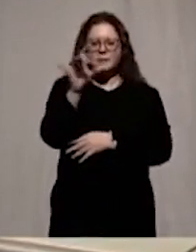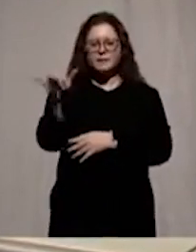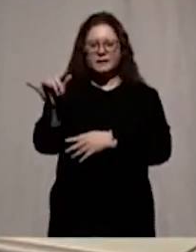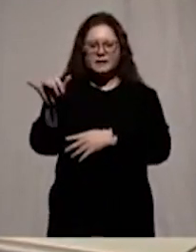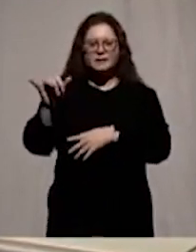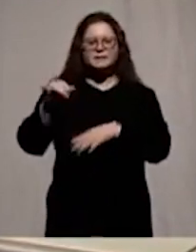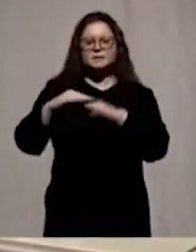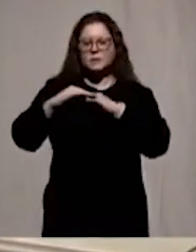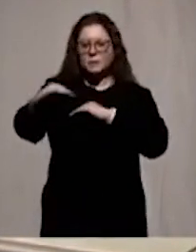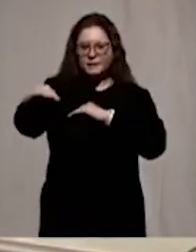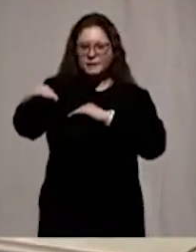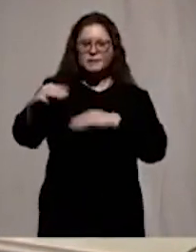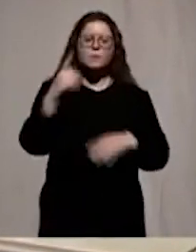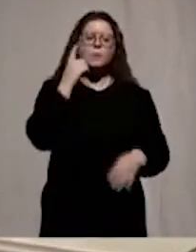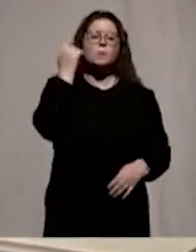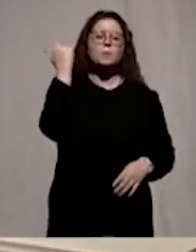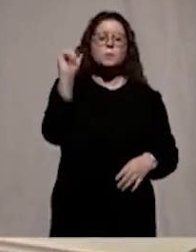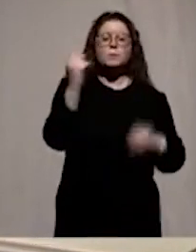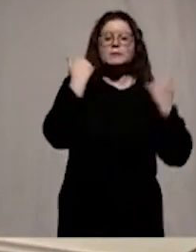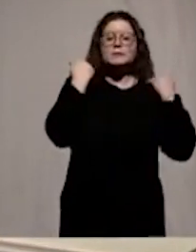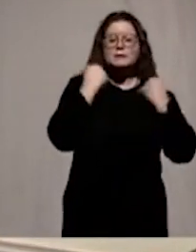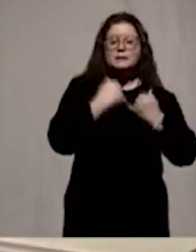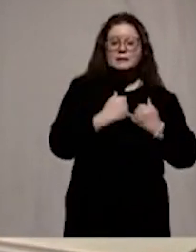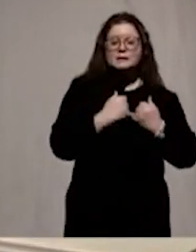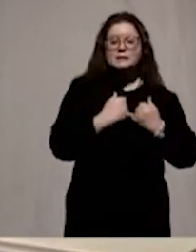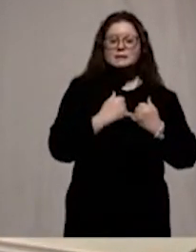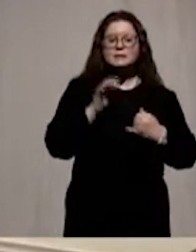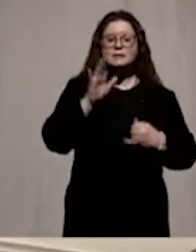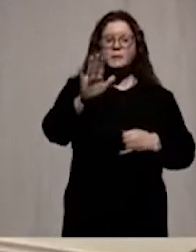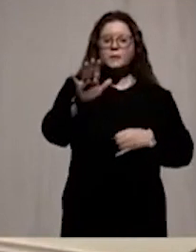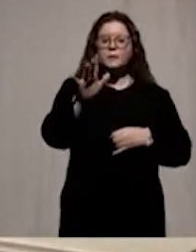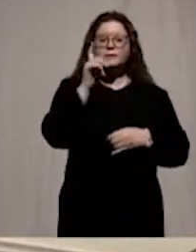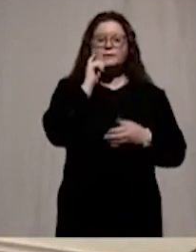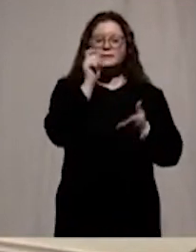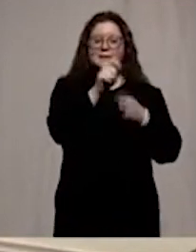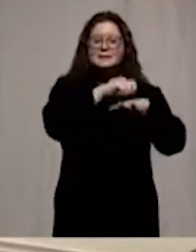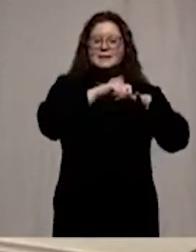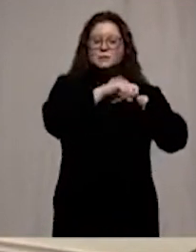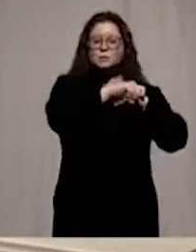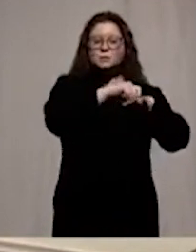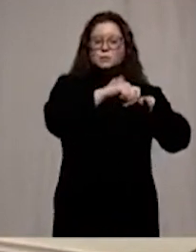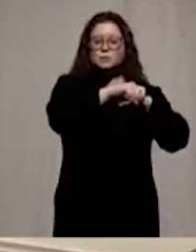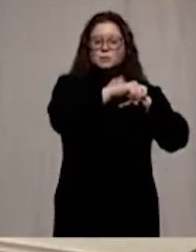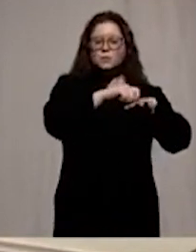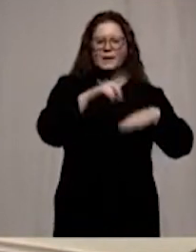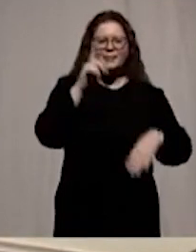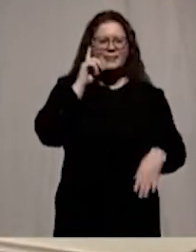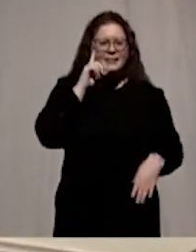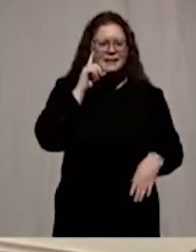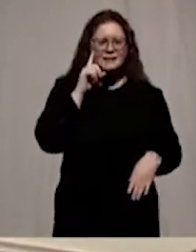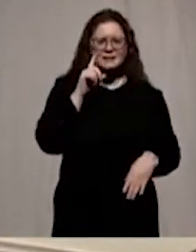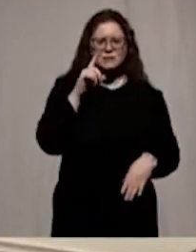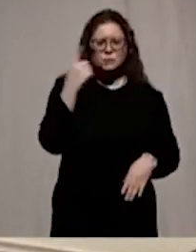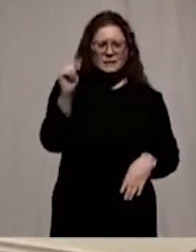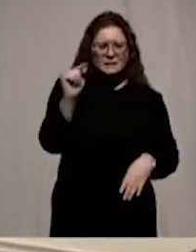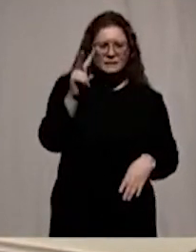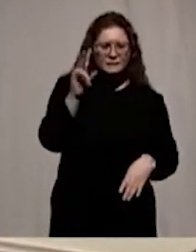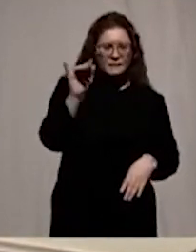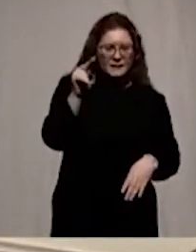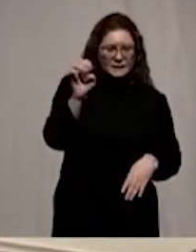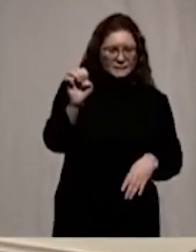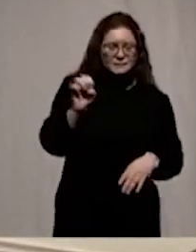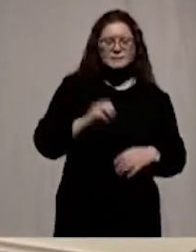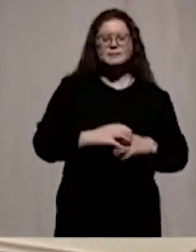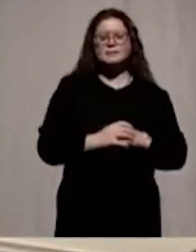necklace and the tattoo on your hairline, which I think was a vine, and it's green,